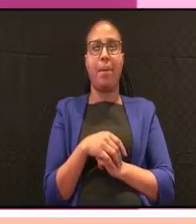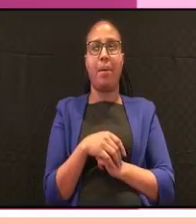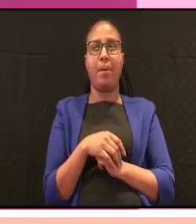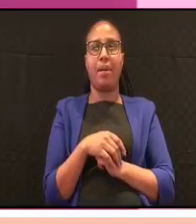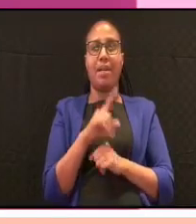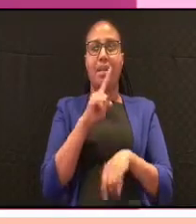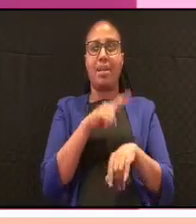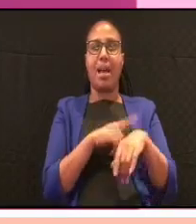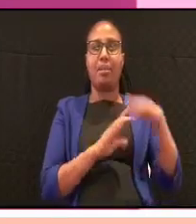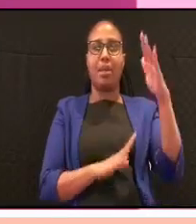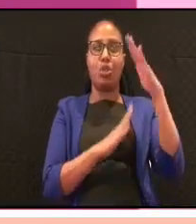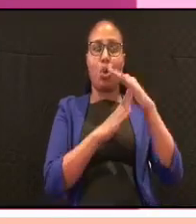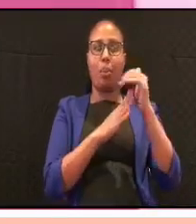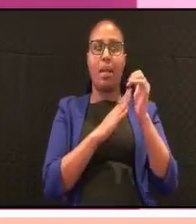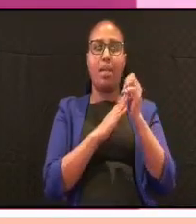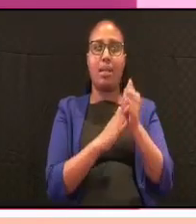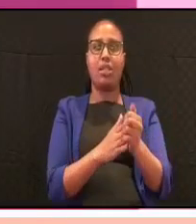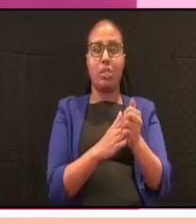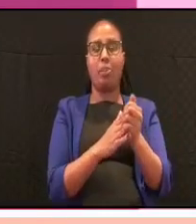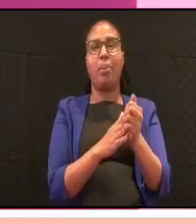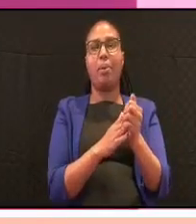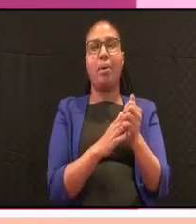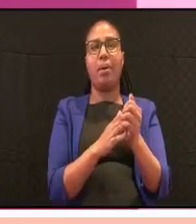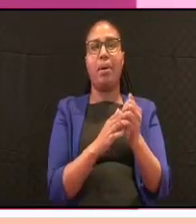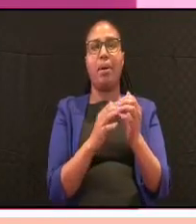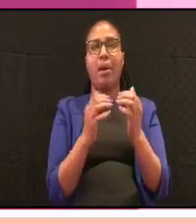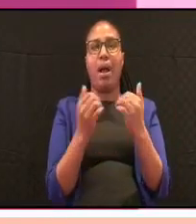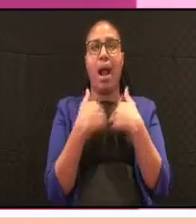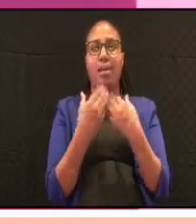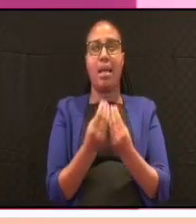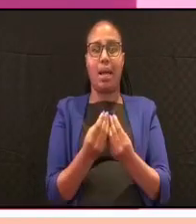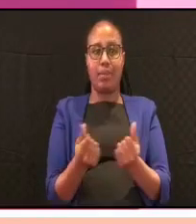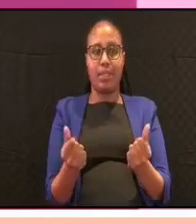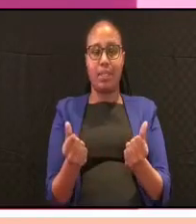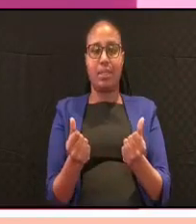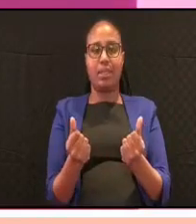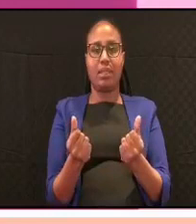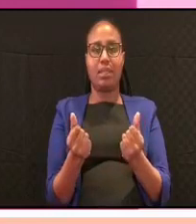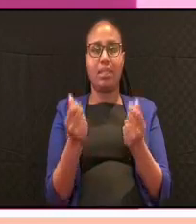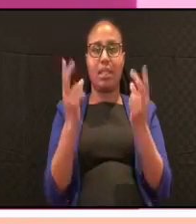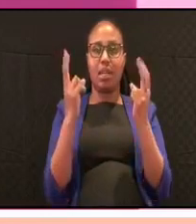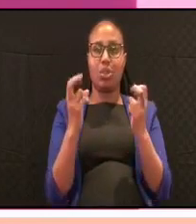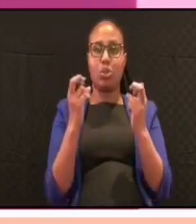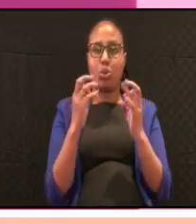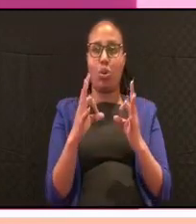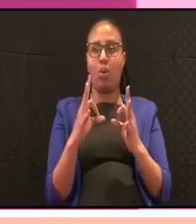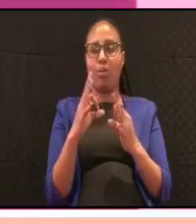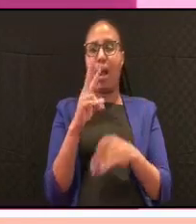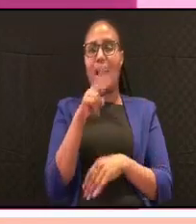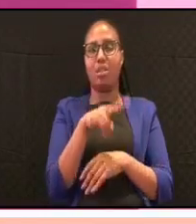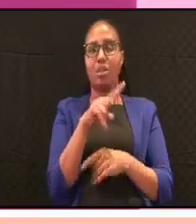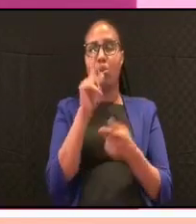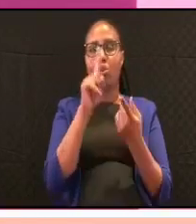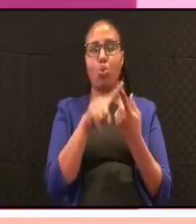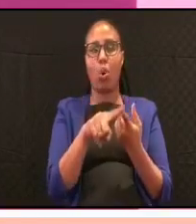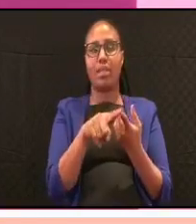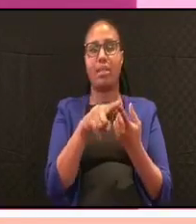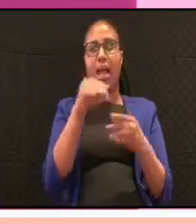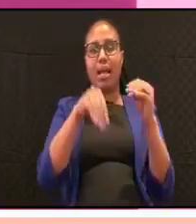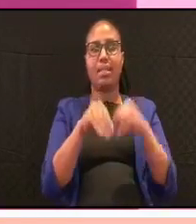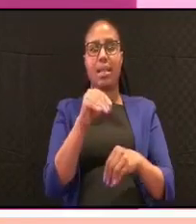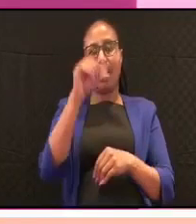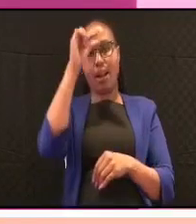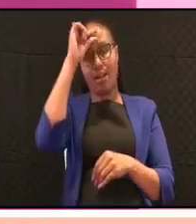once the top leadership has addressed the issue of attitude towards elected